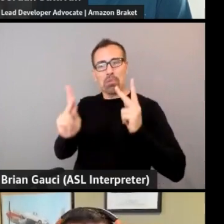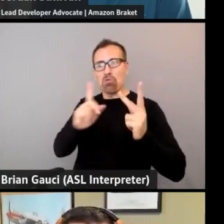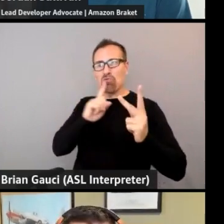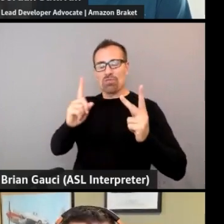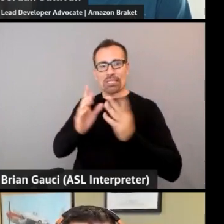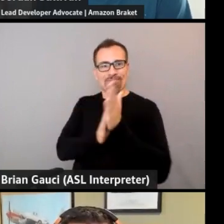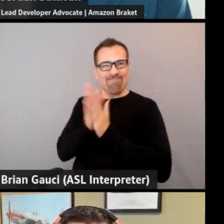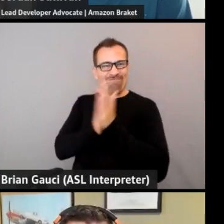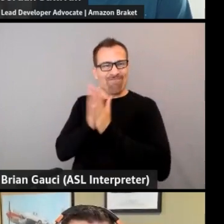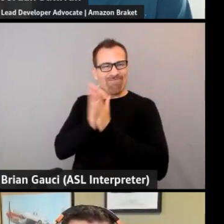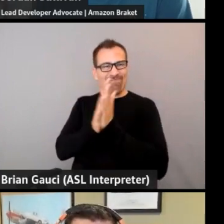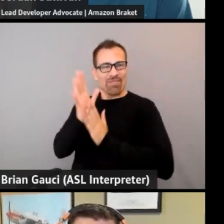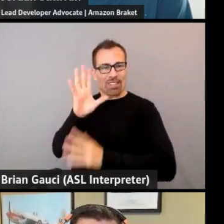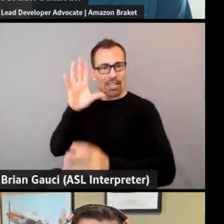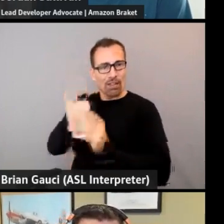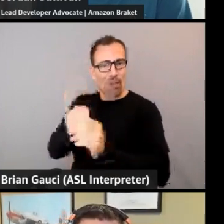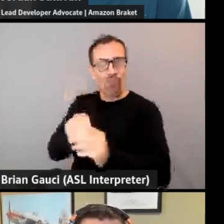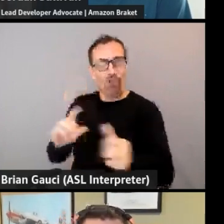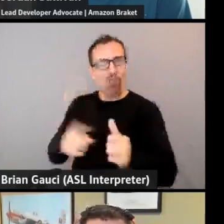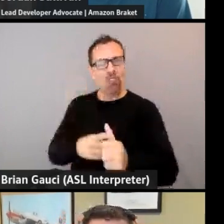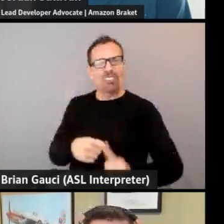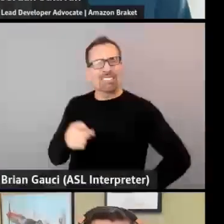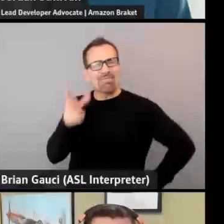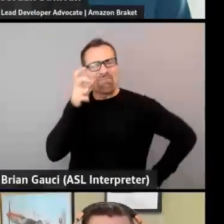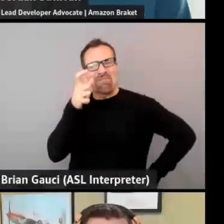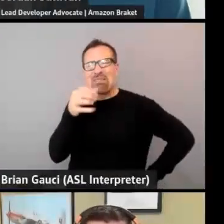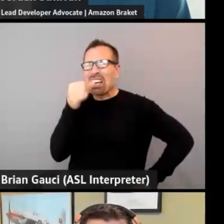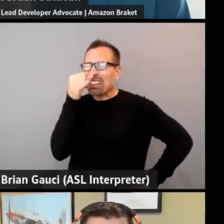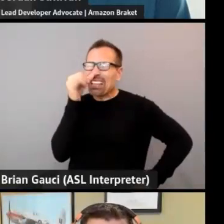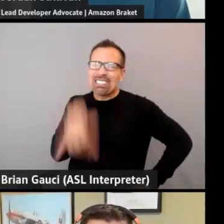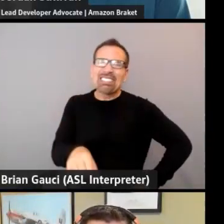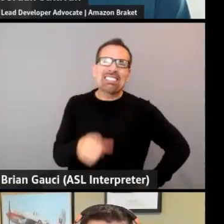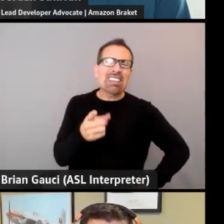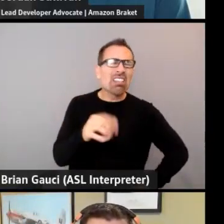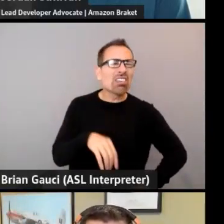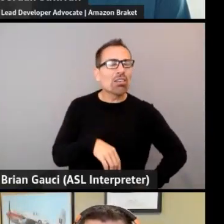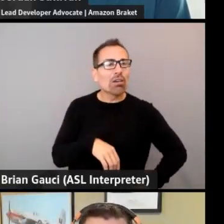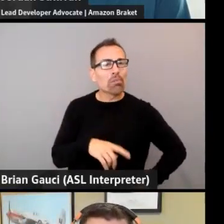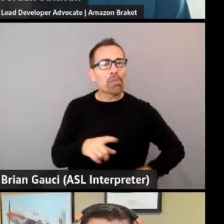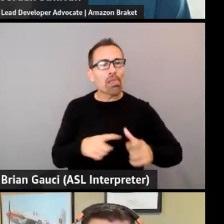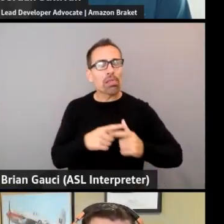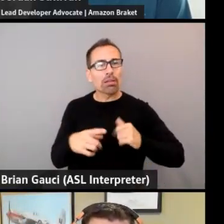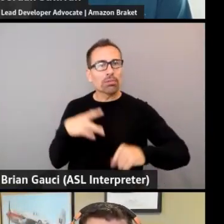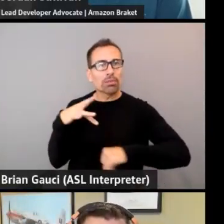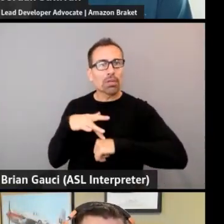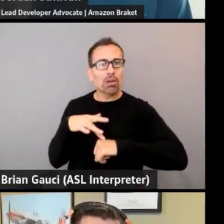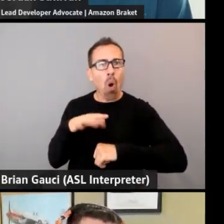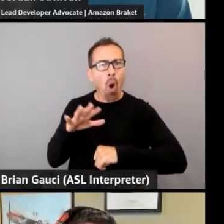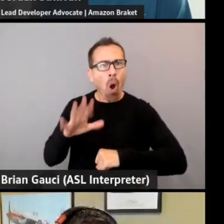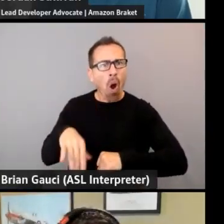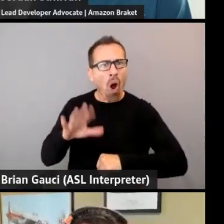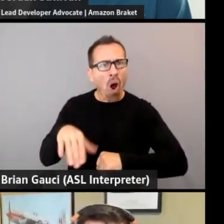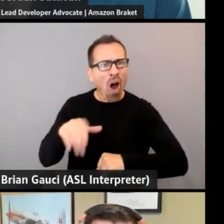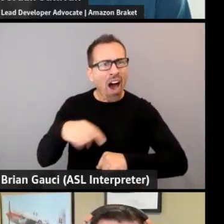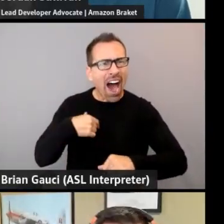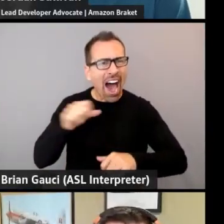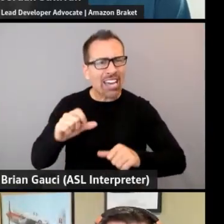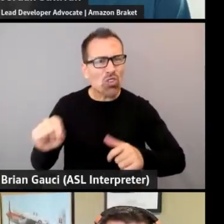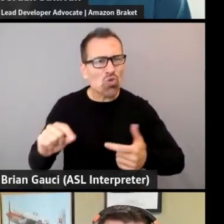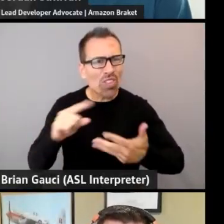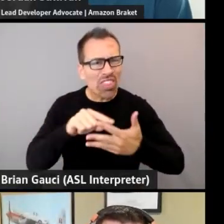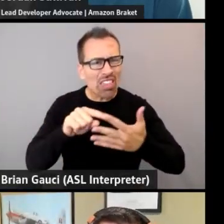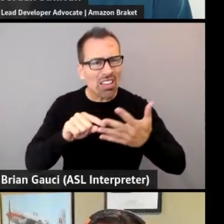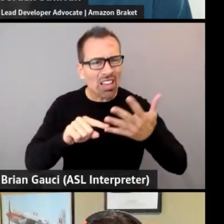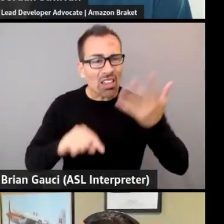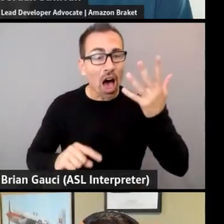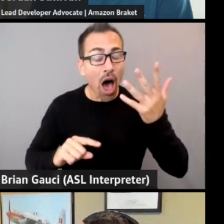sound silly to someone at first, but then they do it and that's where everything starts to snowball. So yeah. And I mean, like we're